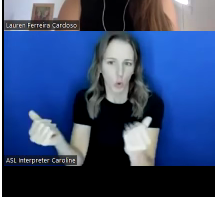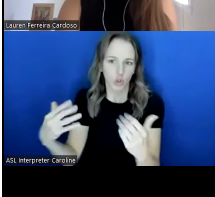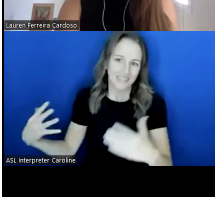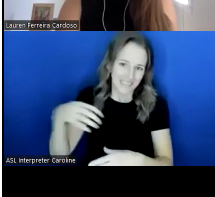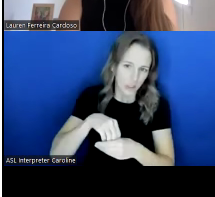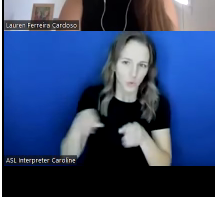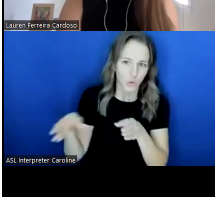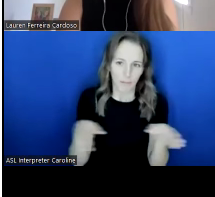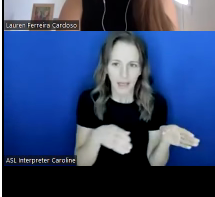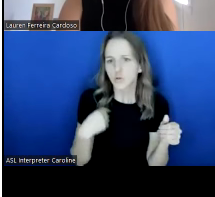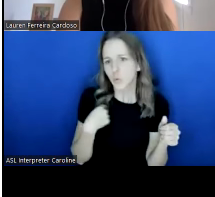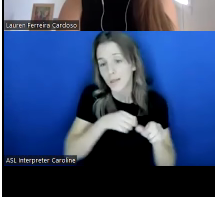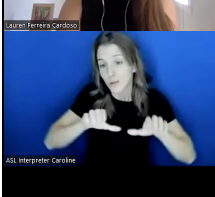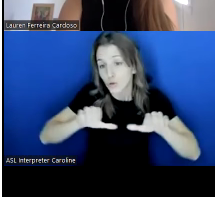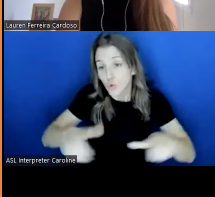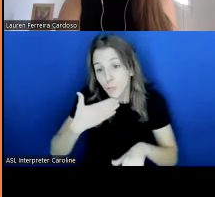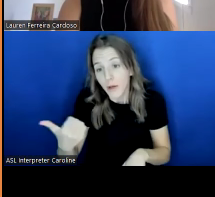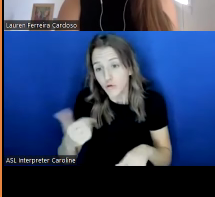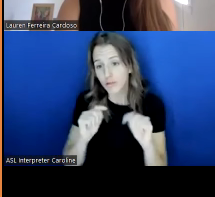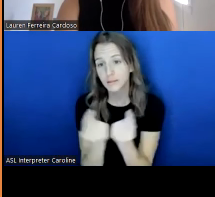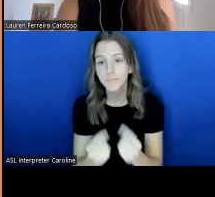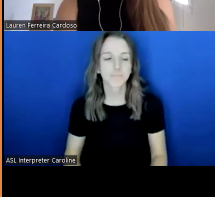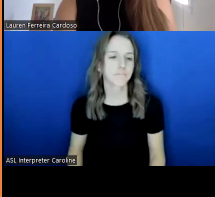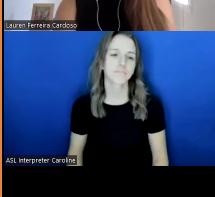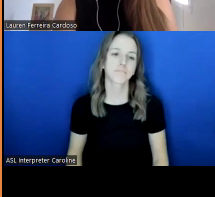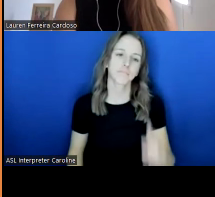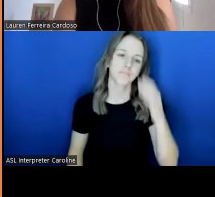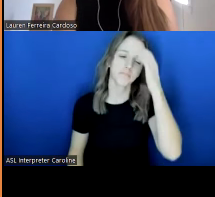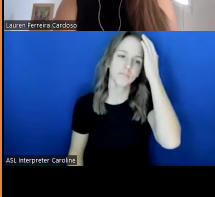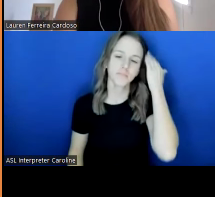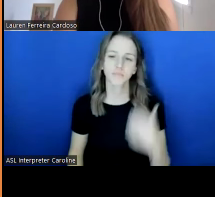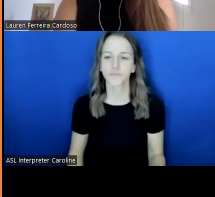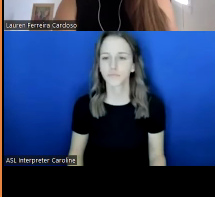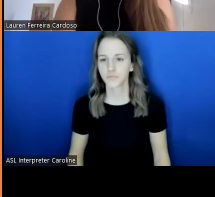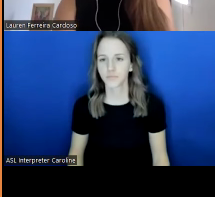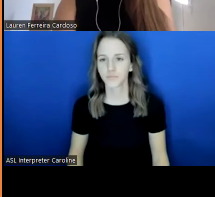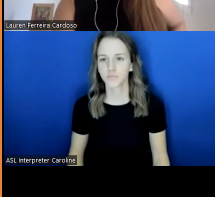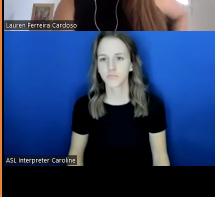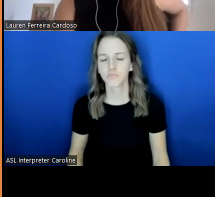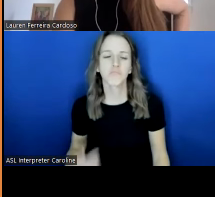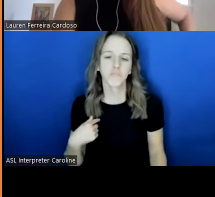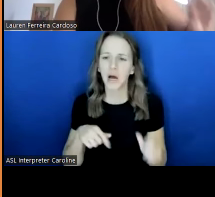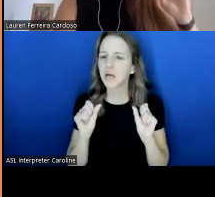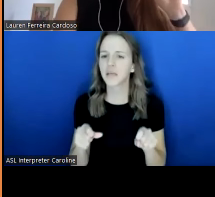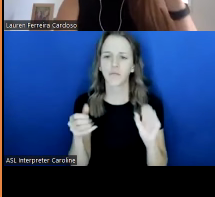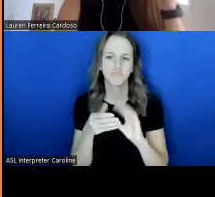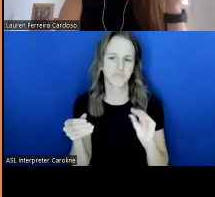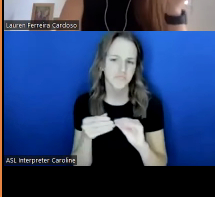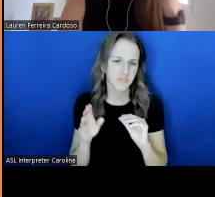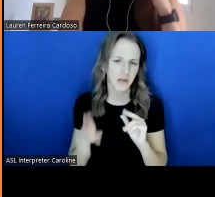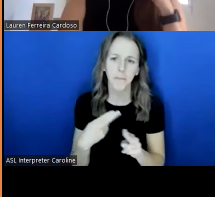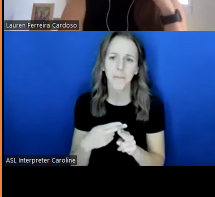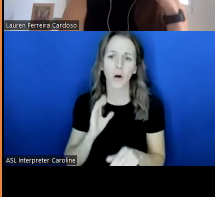can do better as a team? And so I can say a little bit about, our work